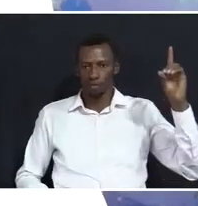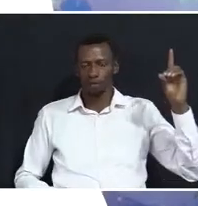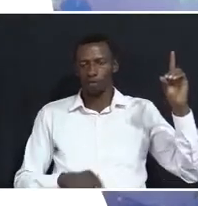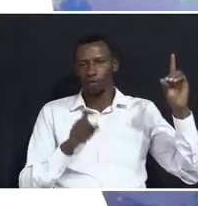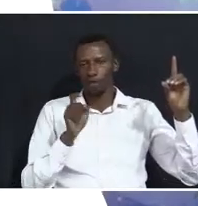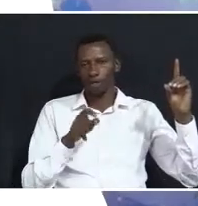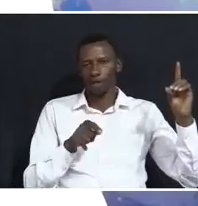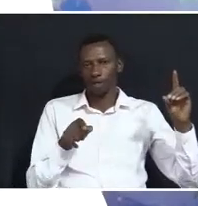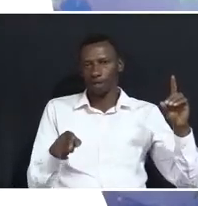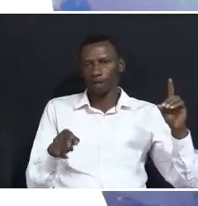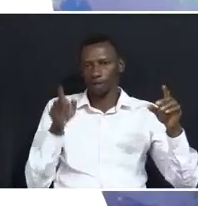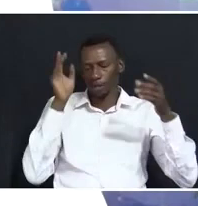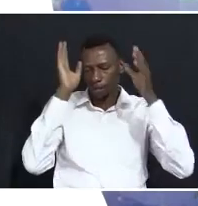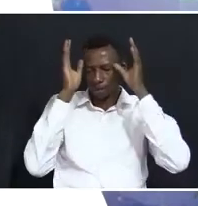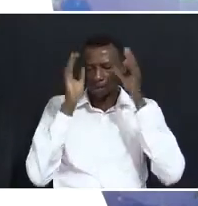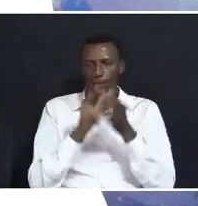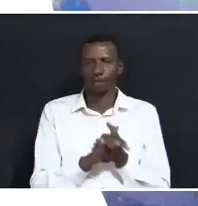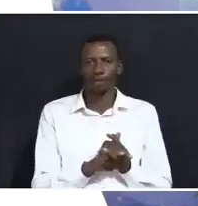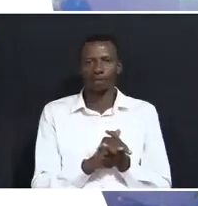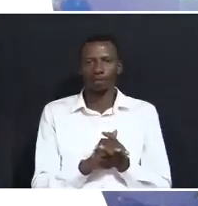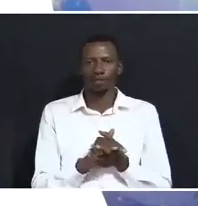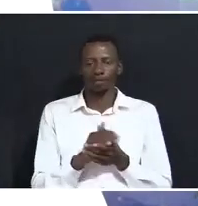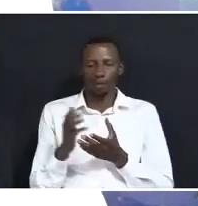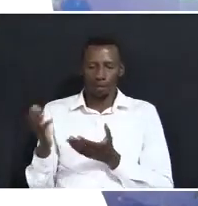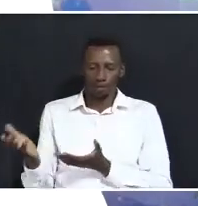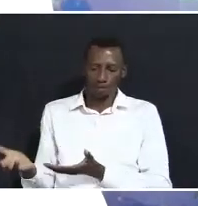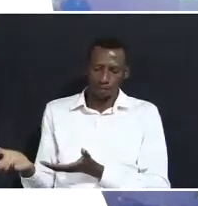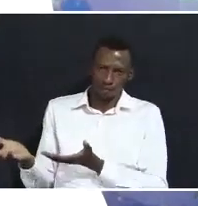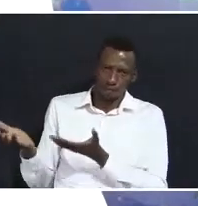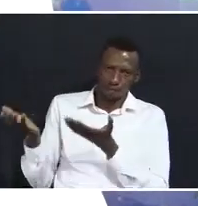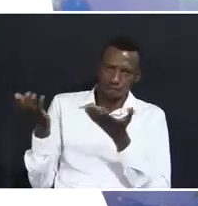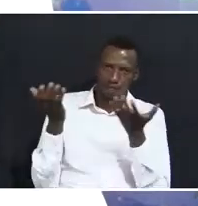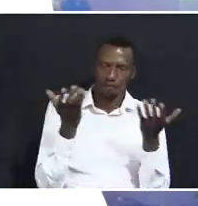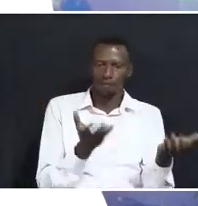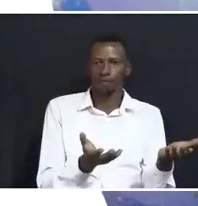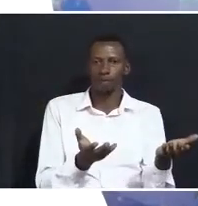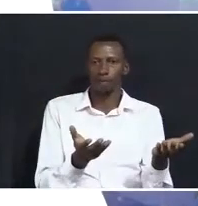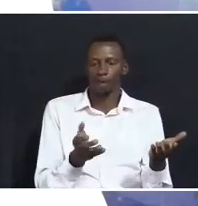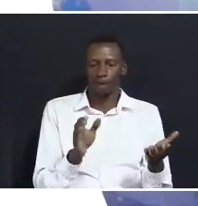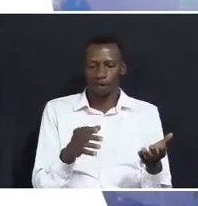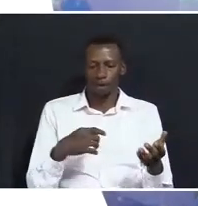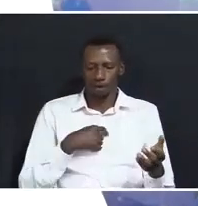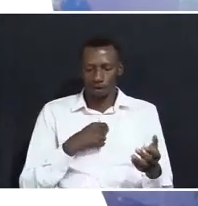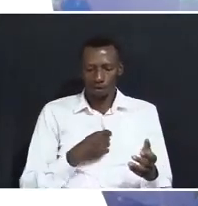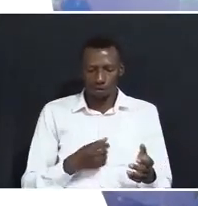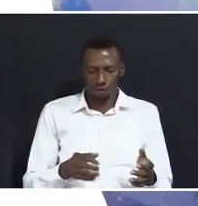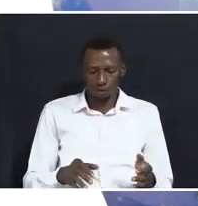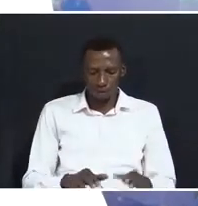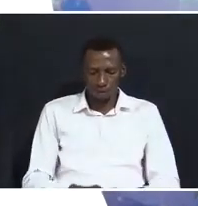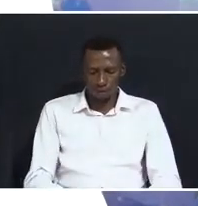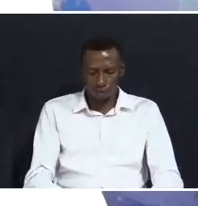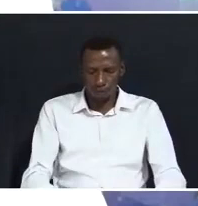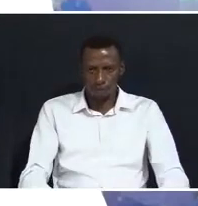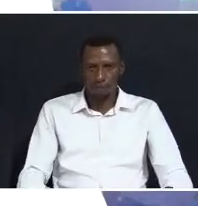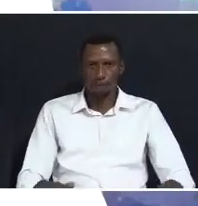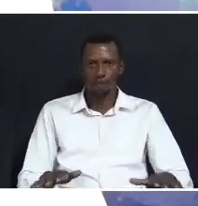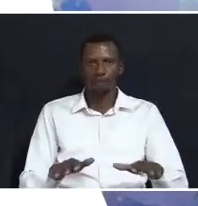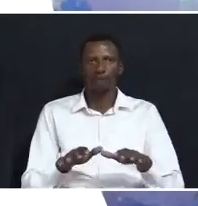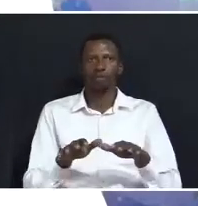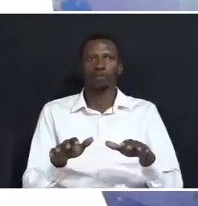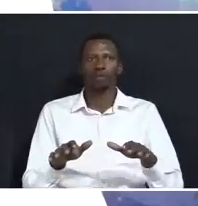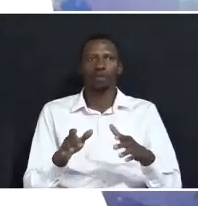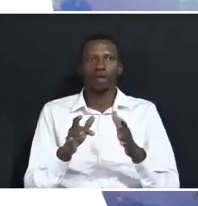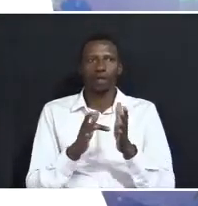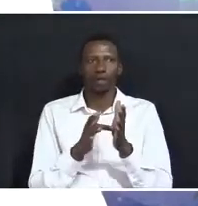it. And they brought it to him, laid their cloth on it, and put Jesus